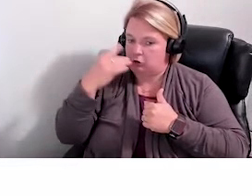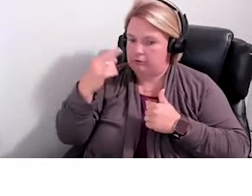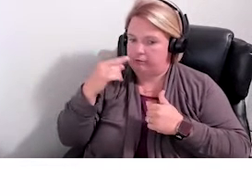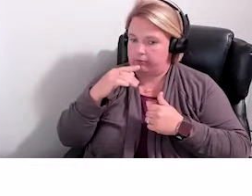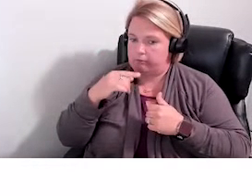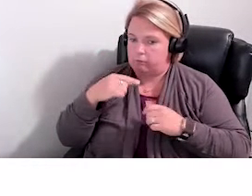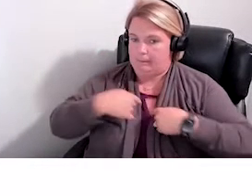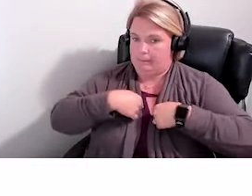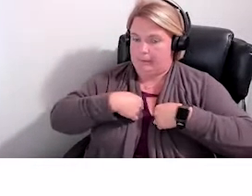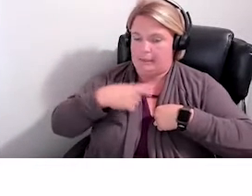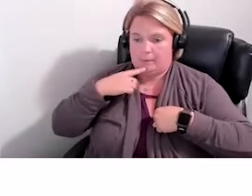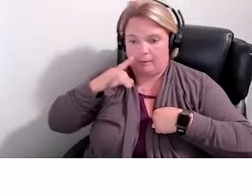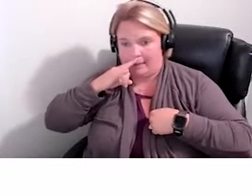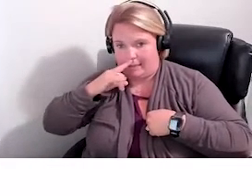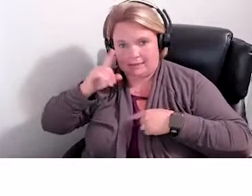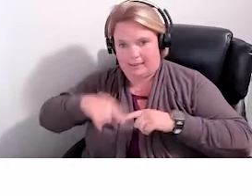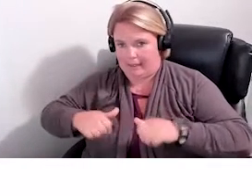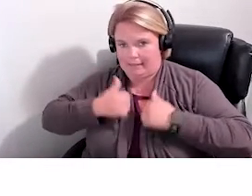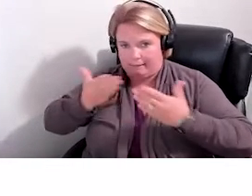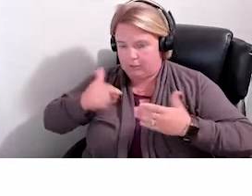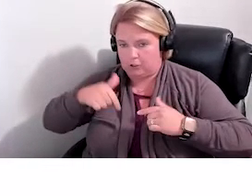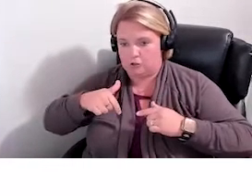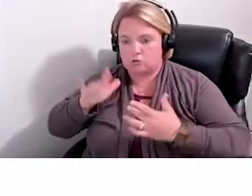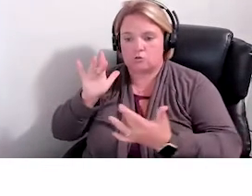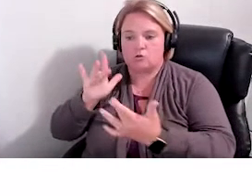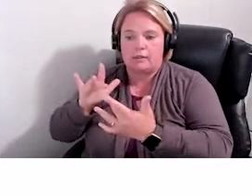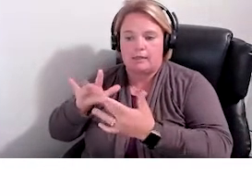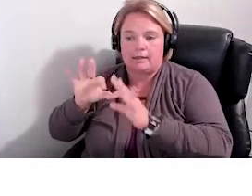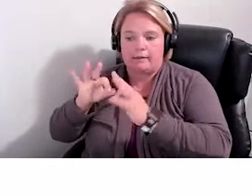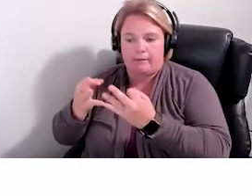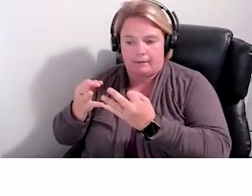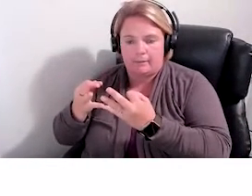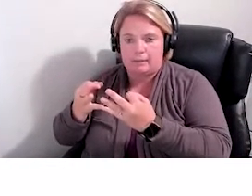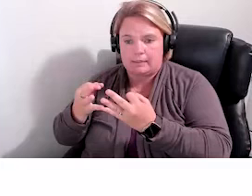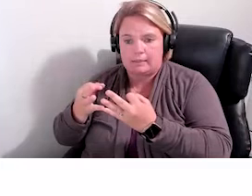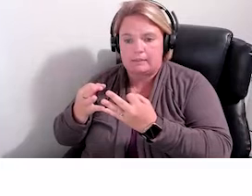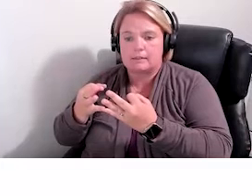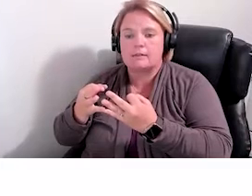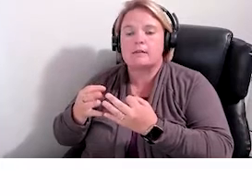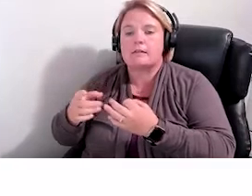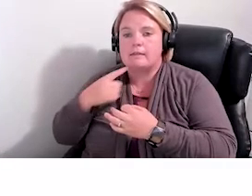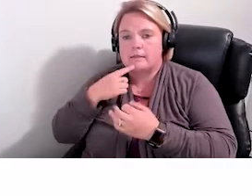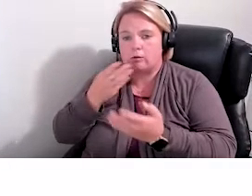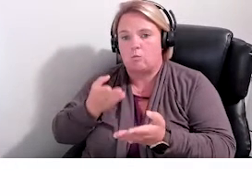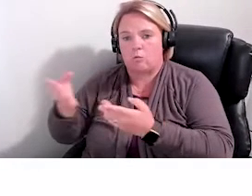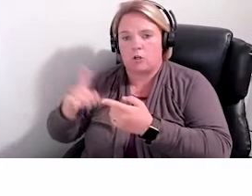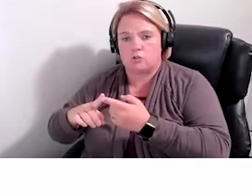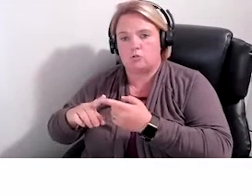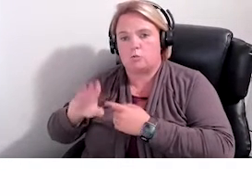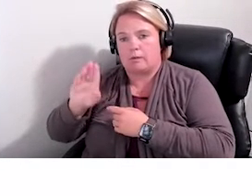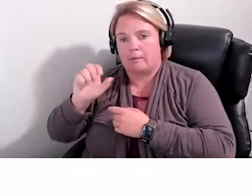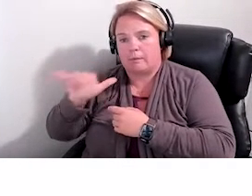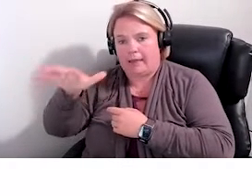keep her kids there. So she reached out to a family member up north and was able to take her kids to the Bay Area until she was able